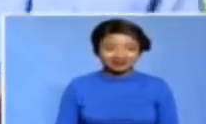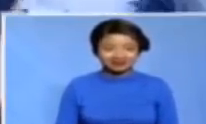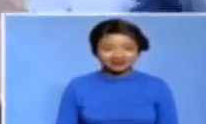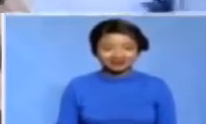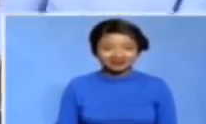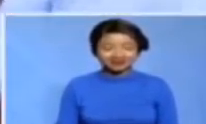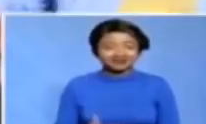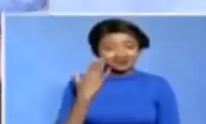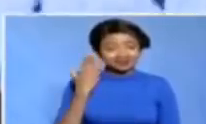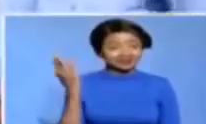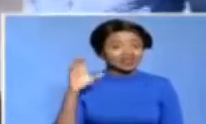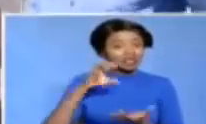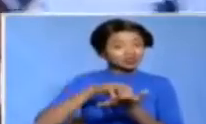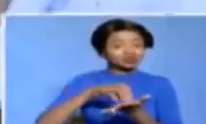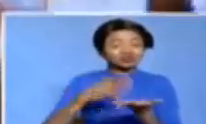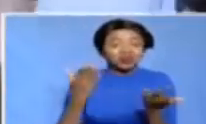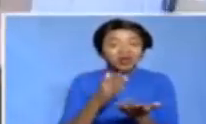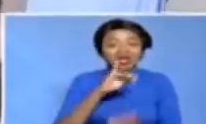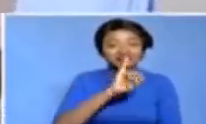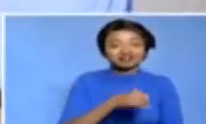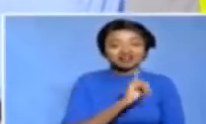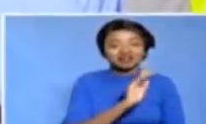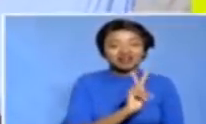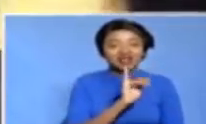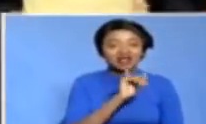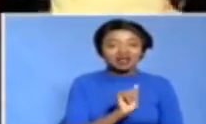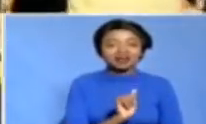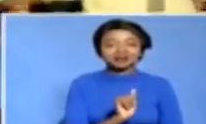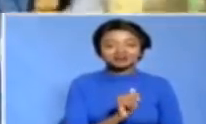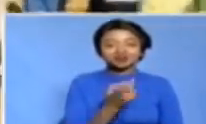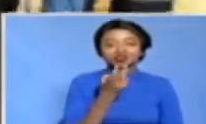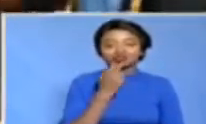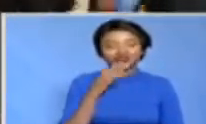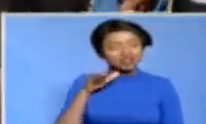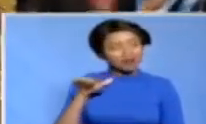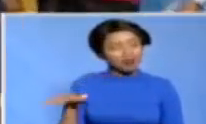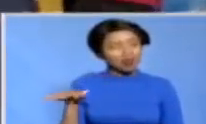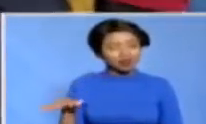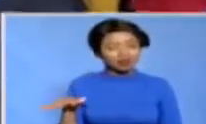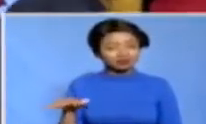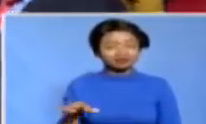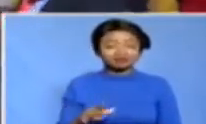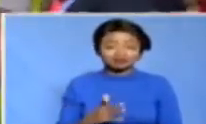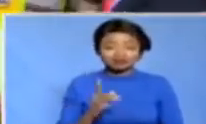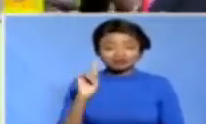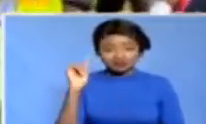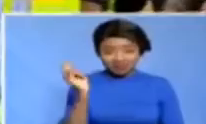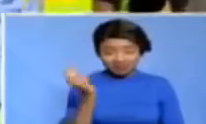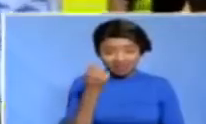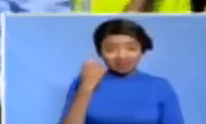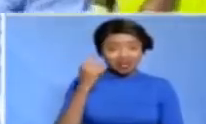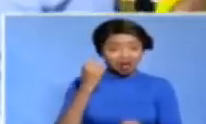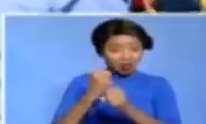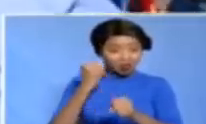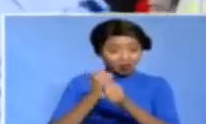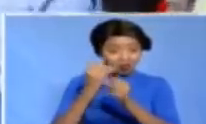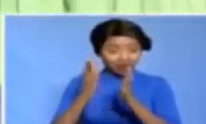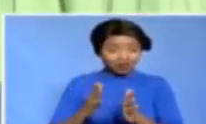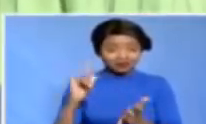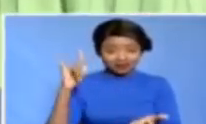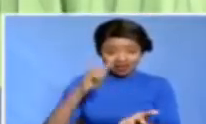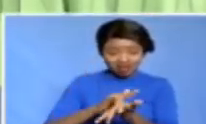This was the situation at the Jomo Kenyatta International Airport Tuesday morning. Kenya Airports Authority staff and other workers from the